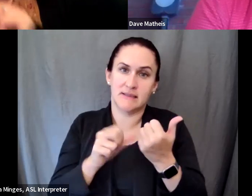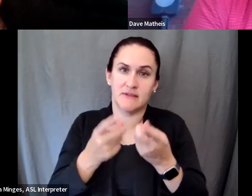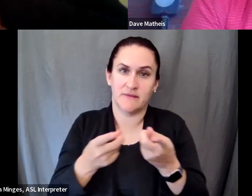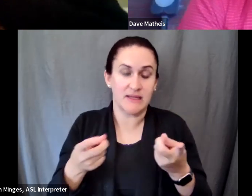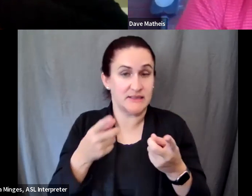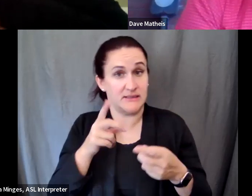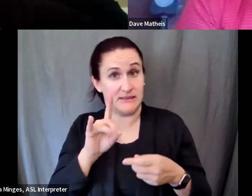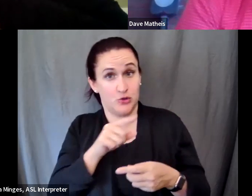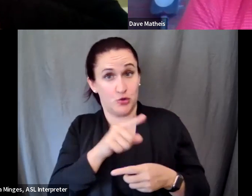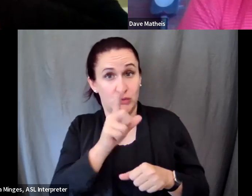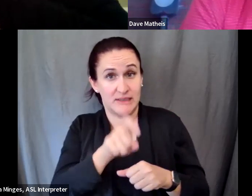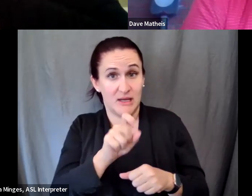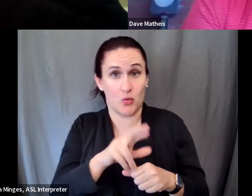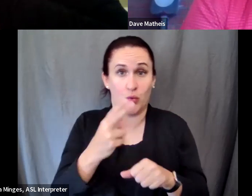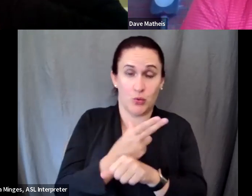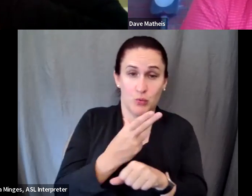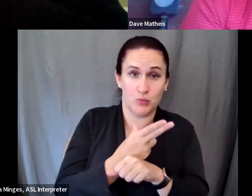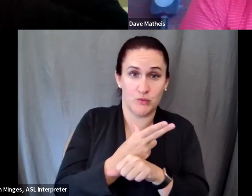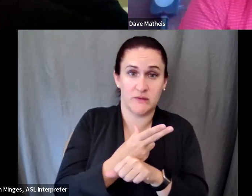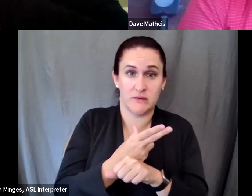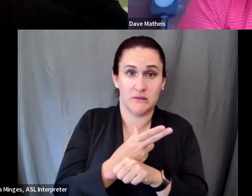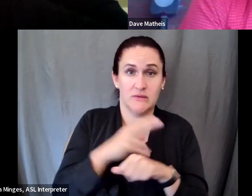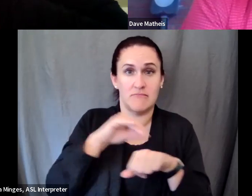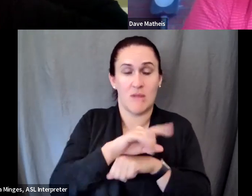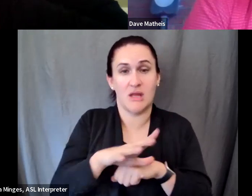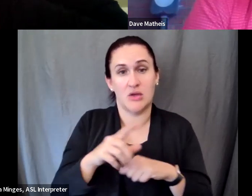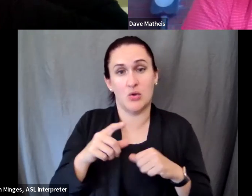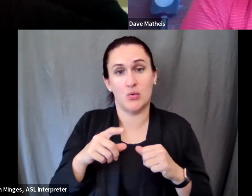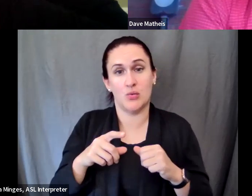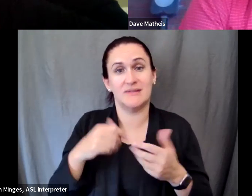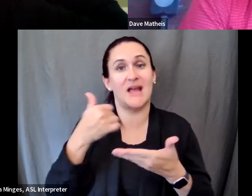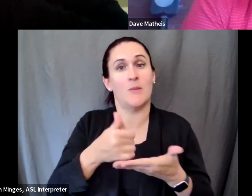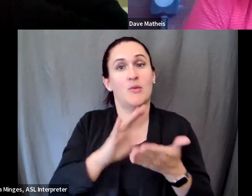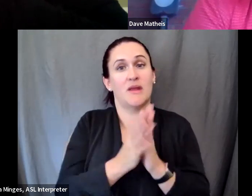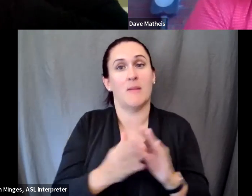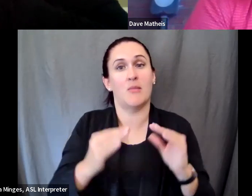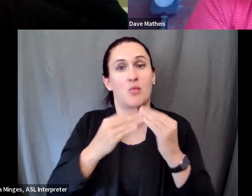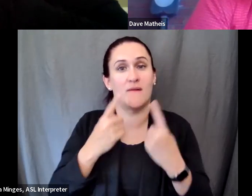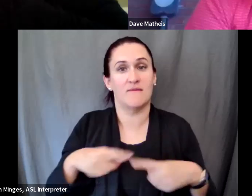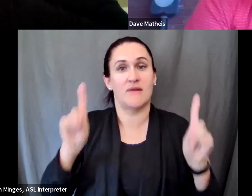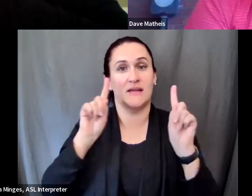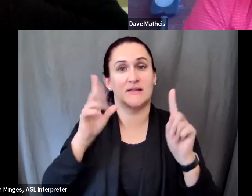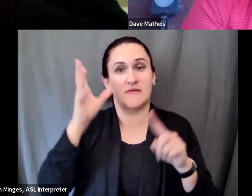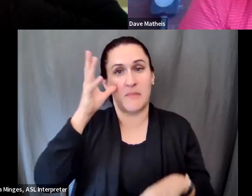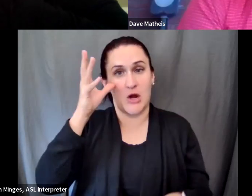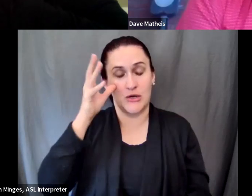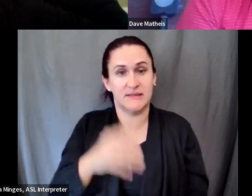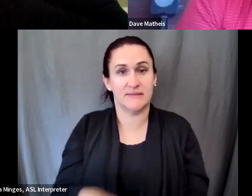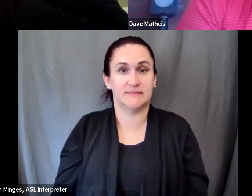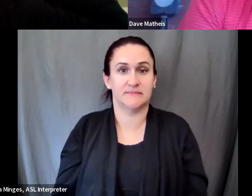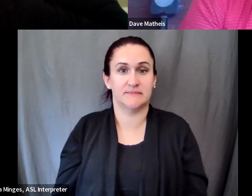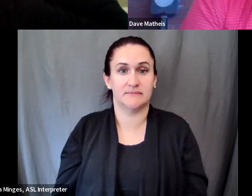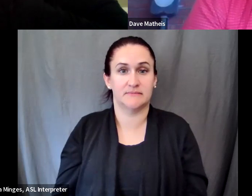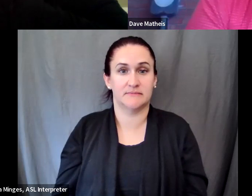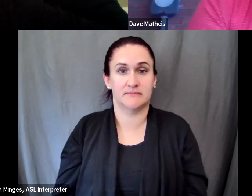did you need or use to help you be a more effective parent? And